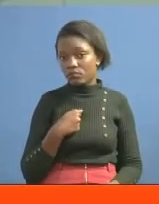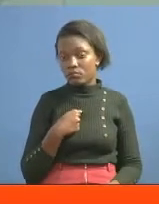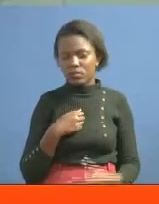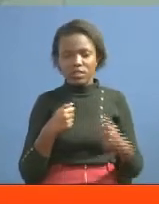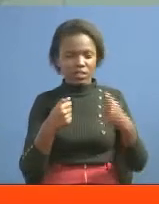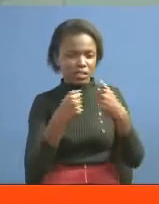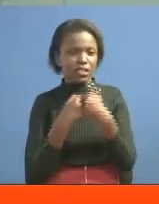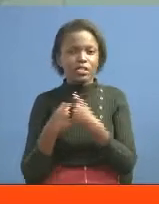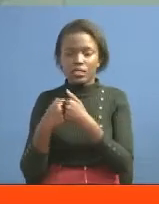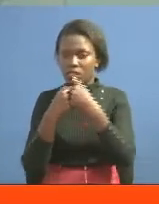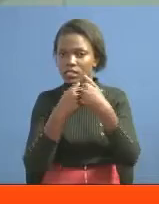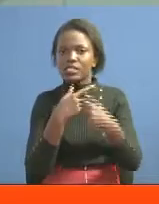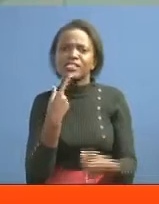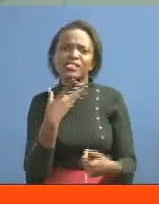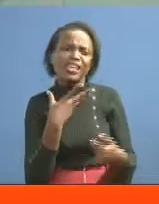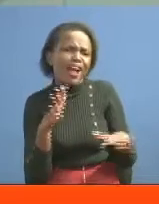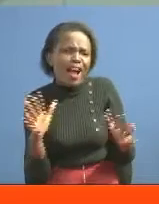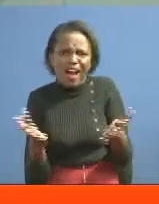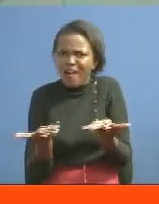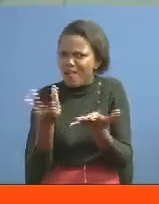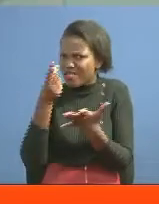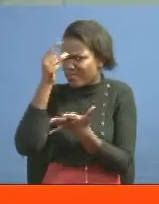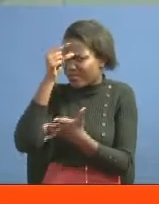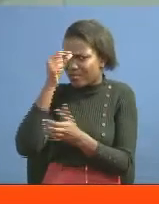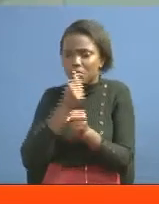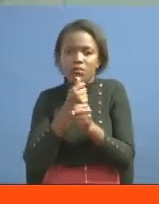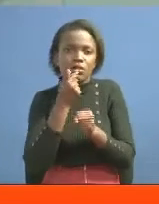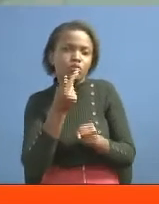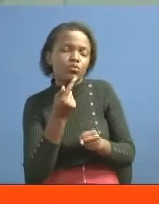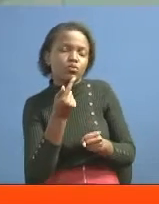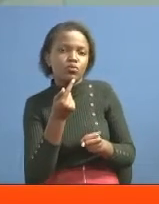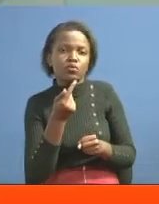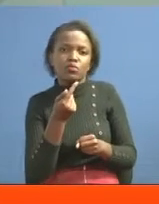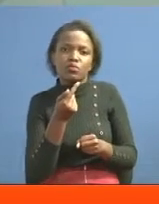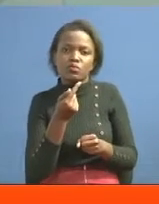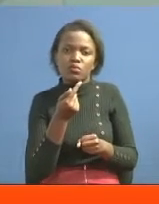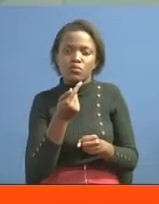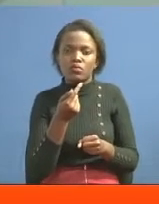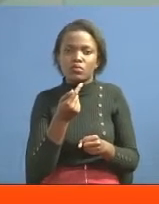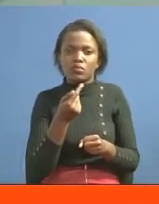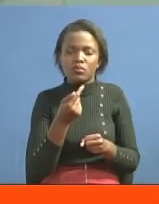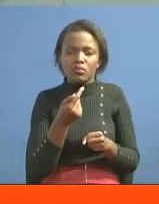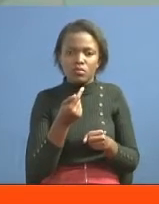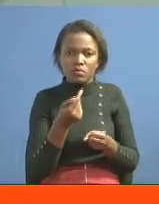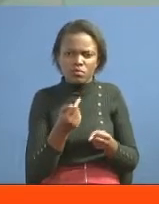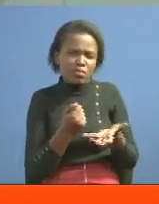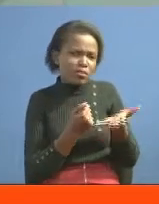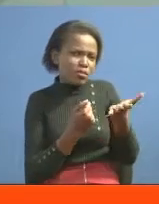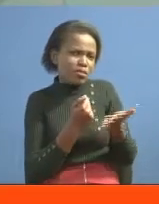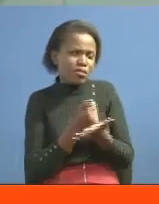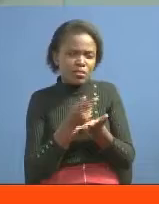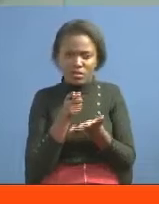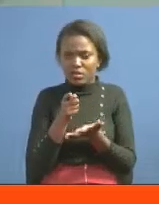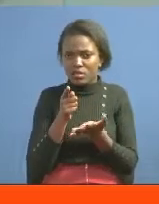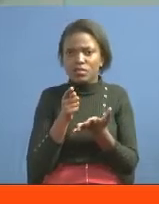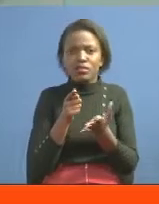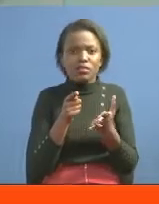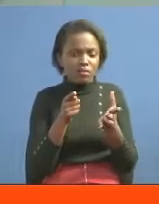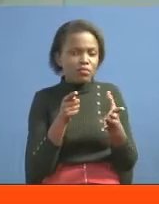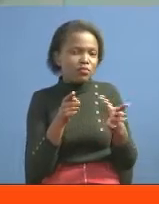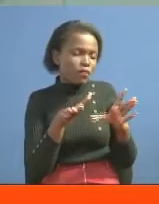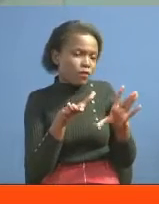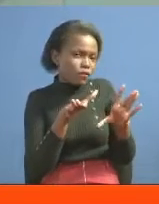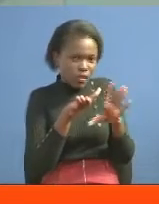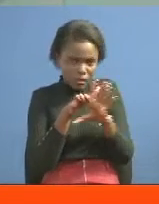a challenge to say, how can government make sure that we are tailor-making the stimulus package to fit the kind of businesses